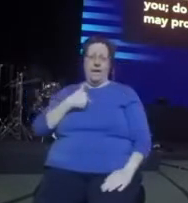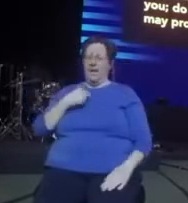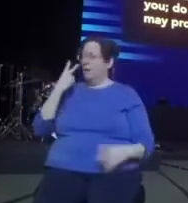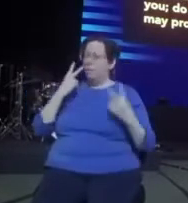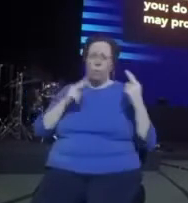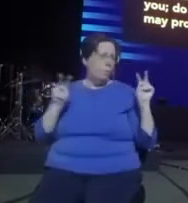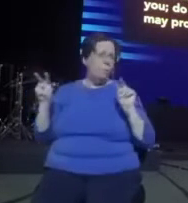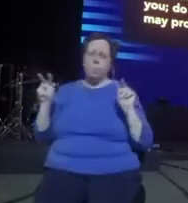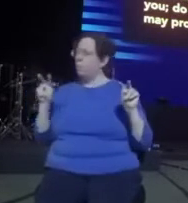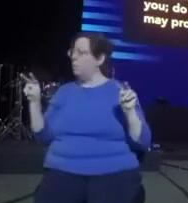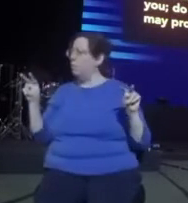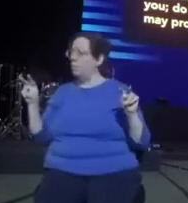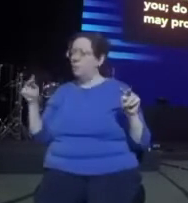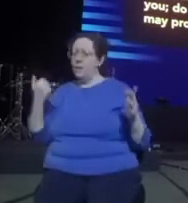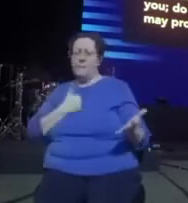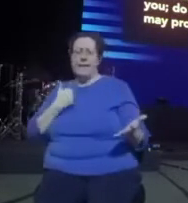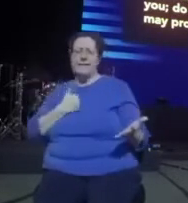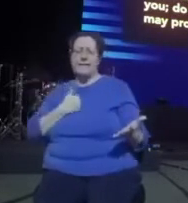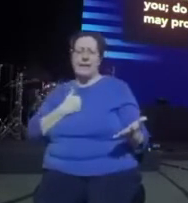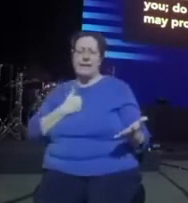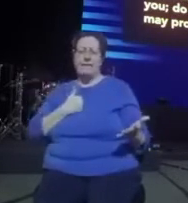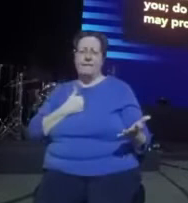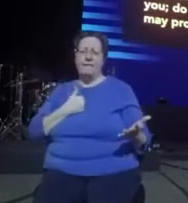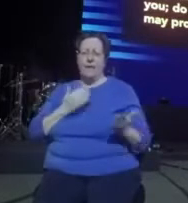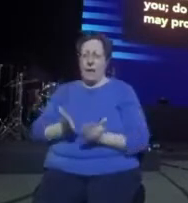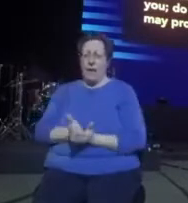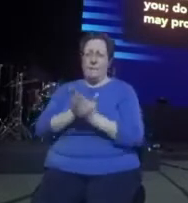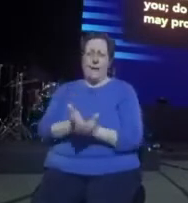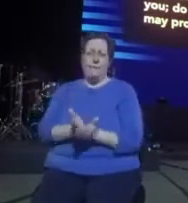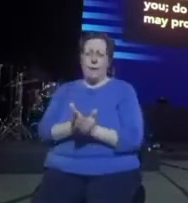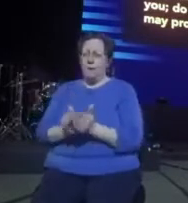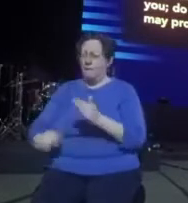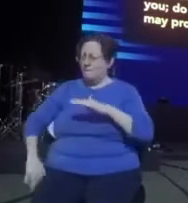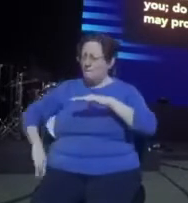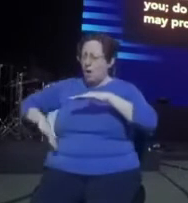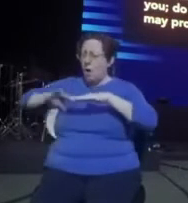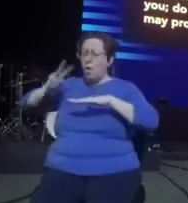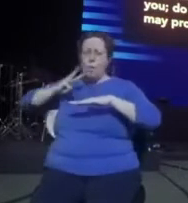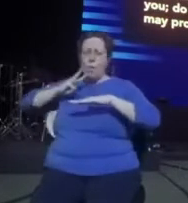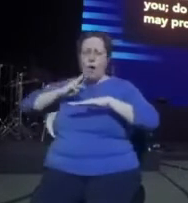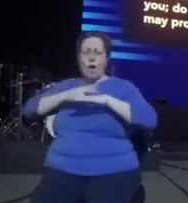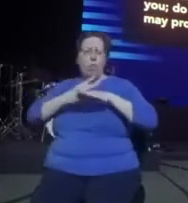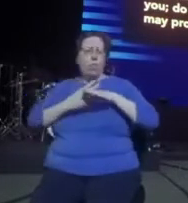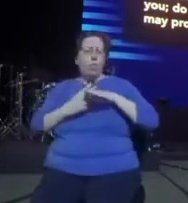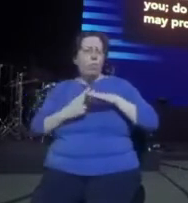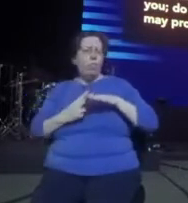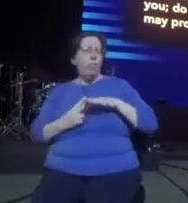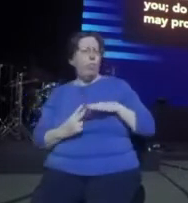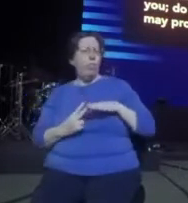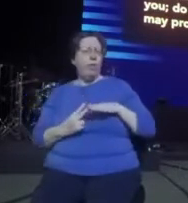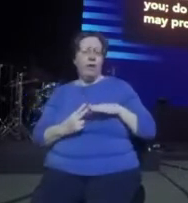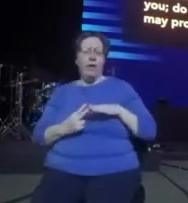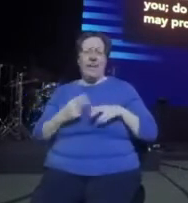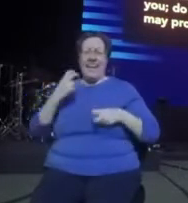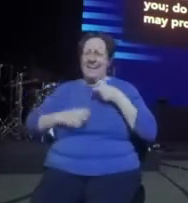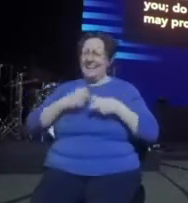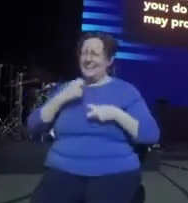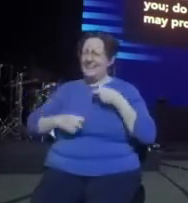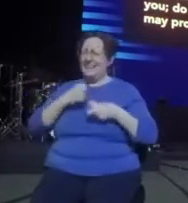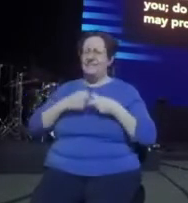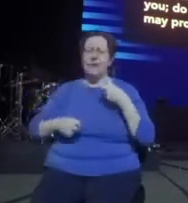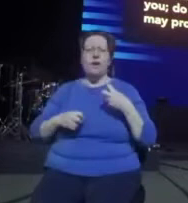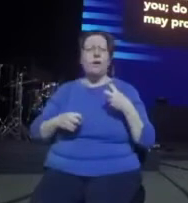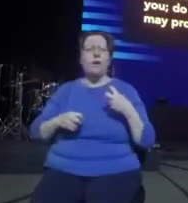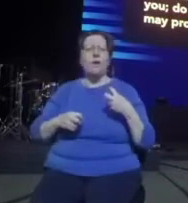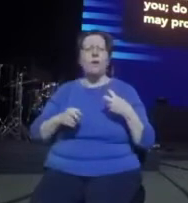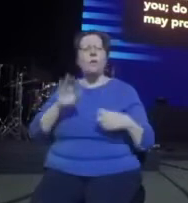myself in this area, well, I should be strong, and I should be full of courage. And it's very difficult to do. Listen